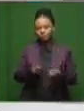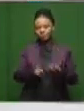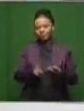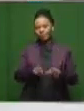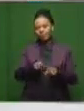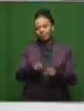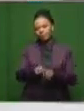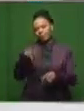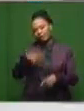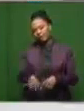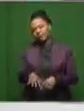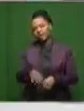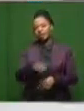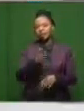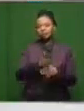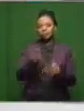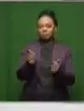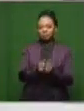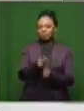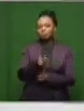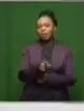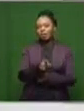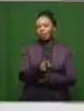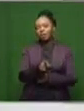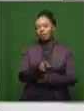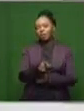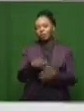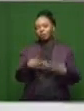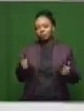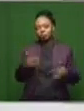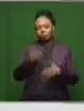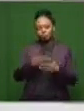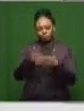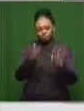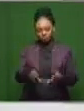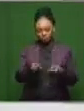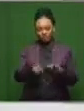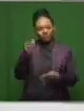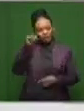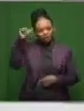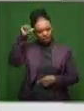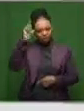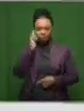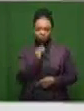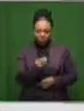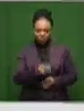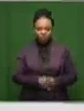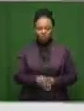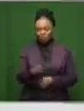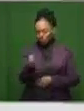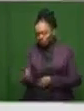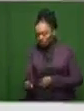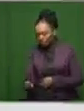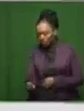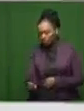workers who are at high risk but these will be adults um as the vaccines are shown to be effective those trials will be extending into